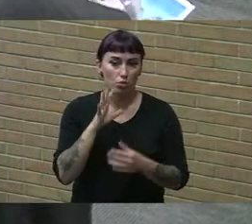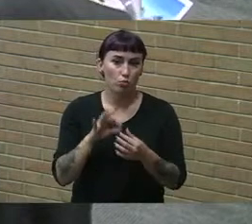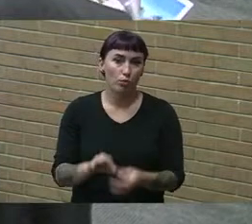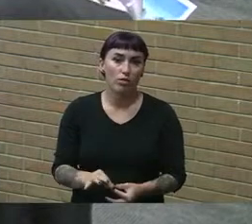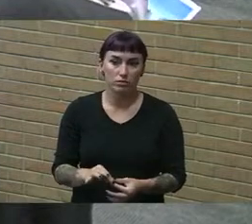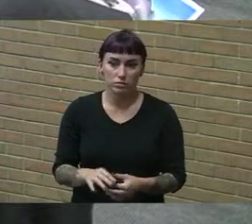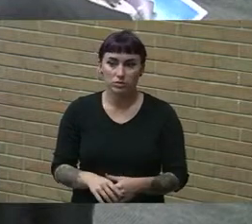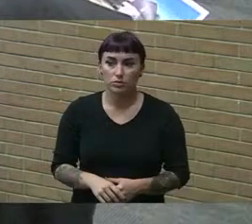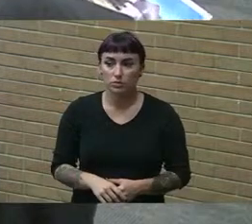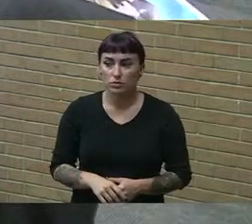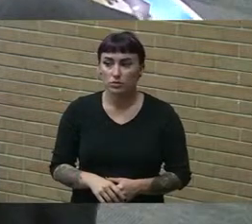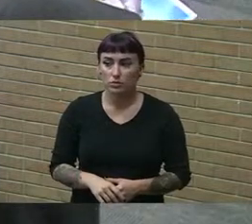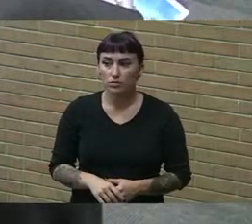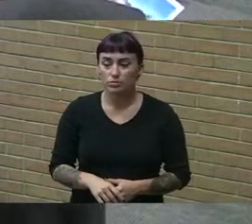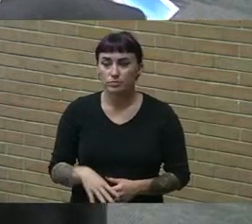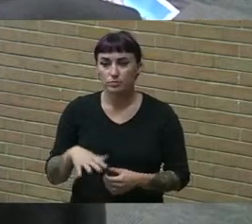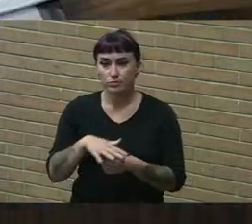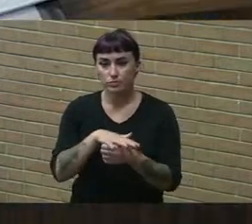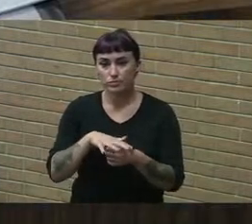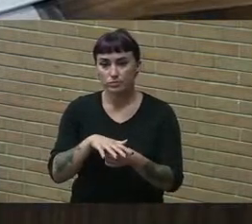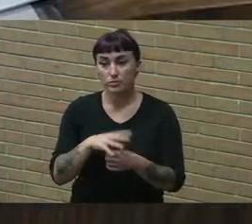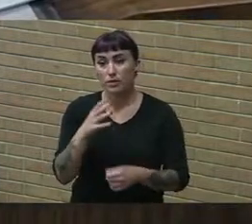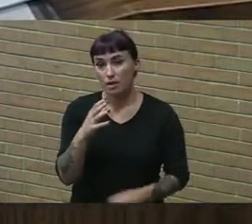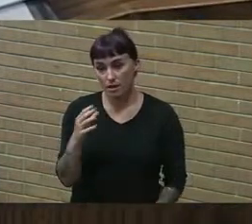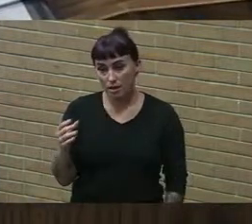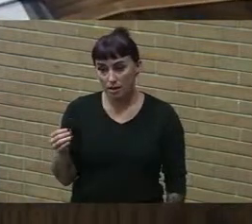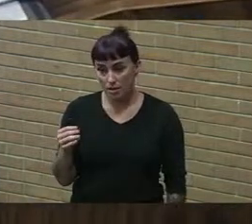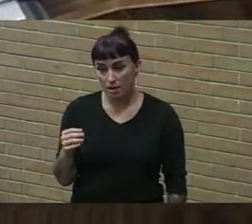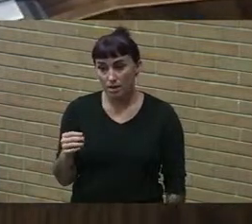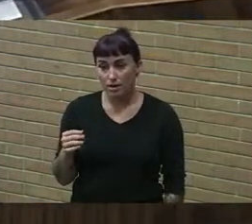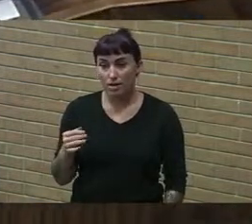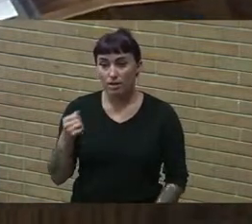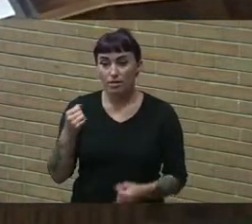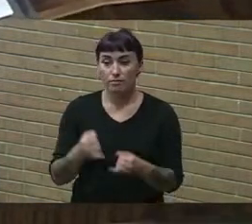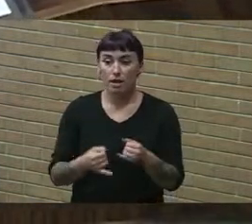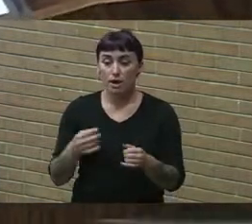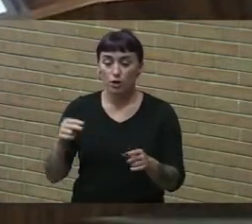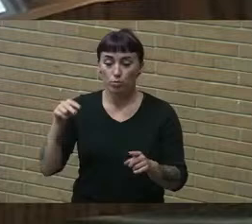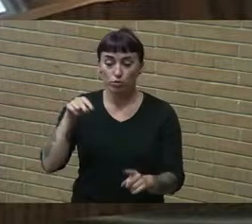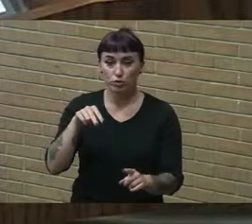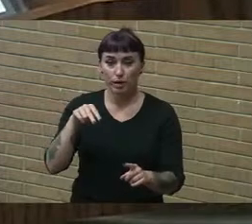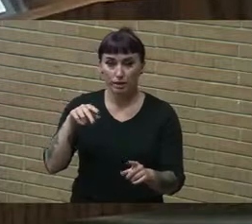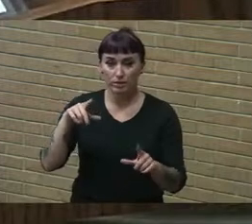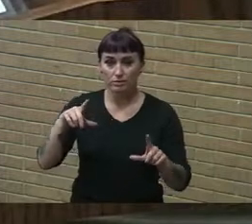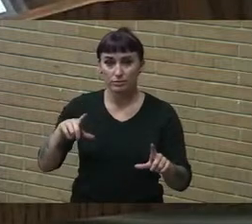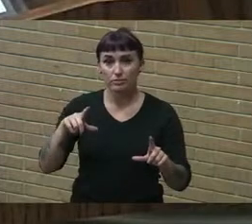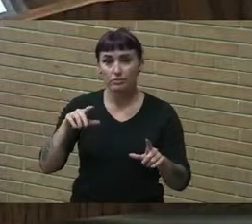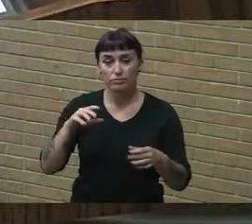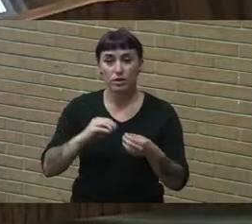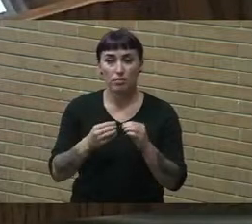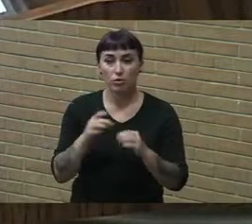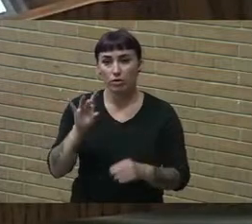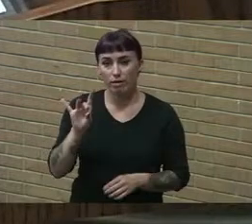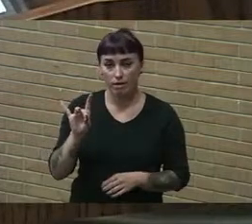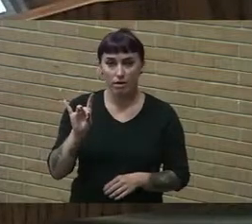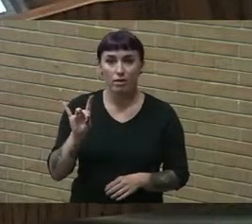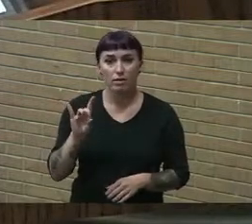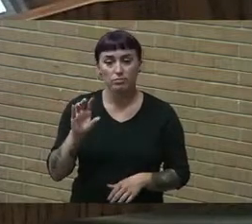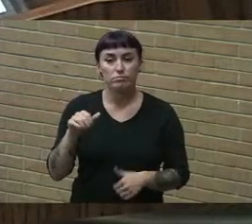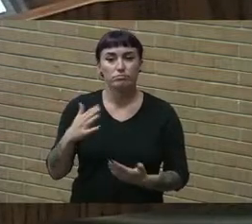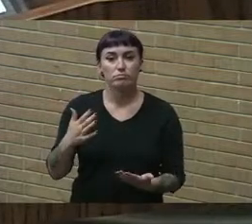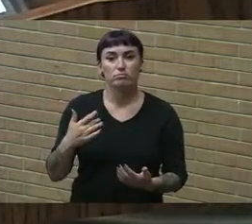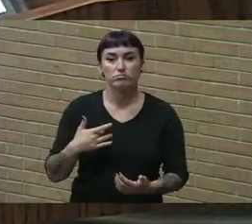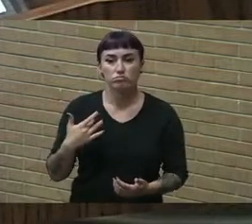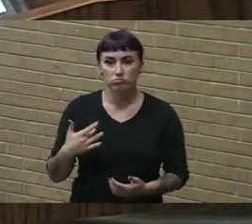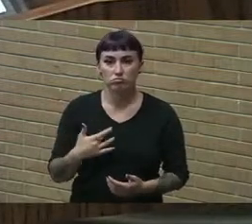to the site. And the final perspective, which is perspective 8, just gives a